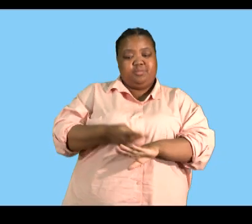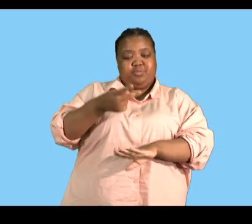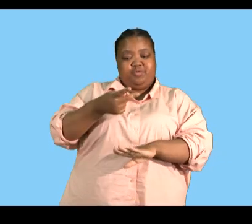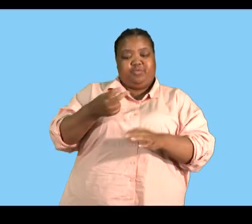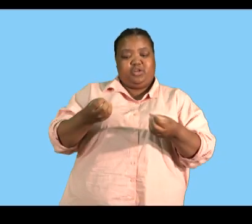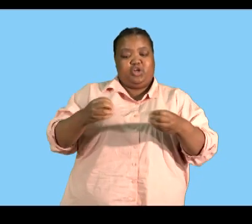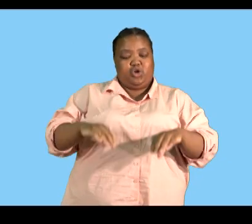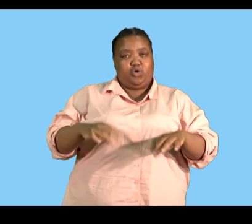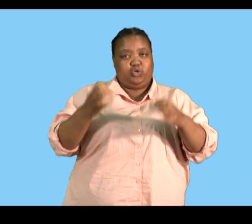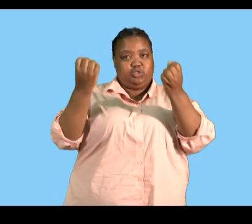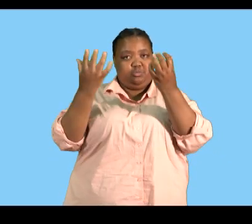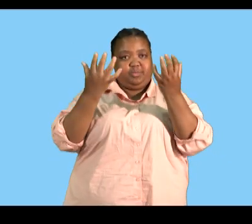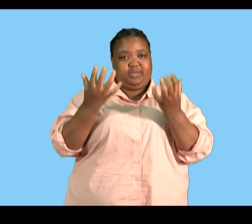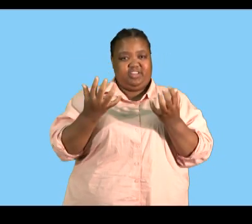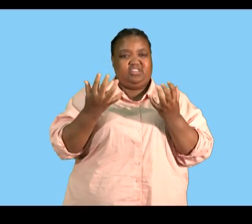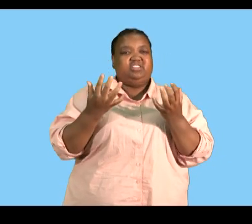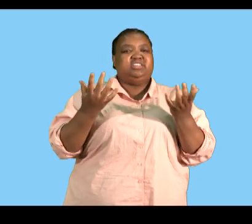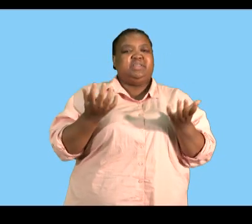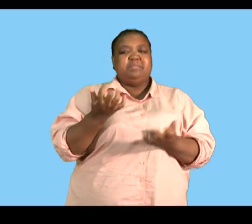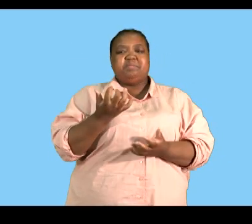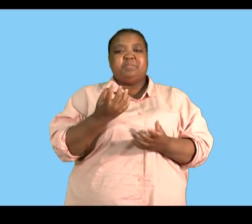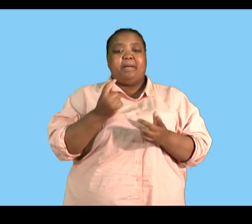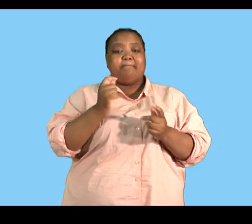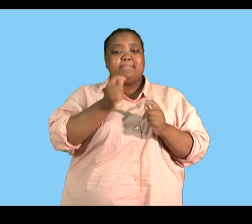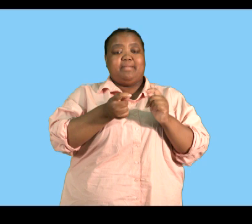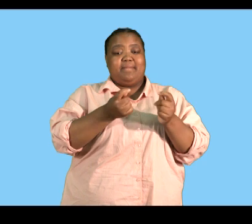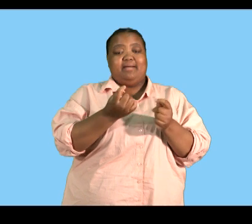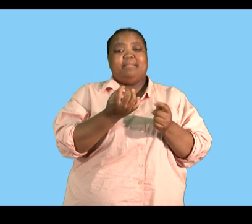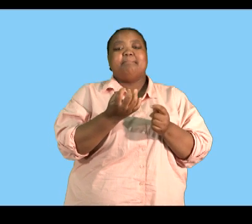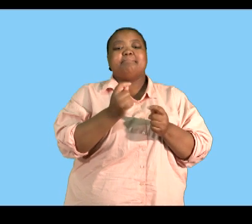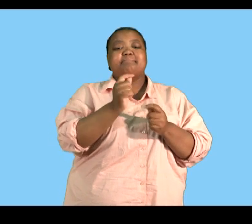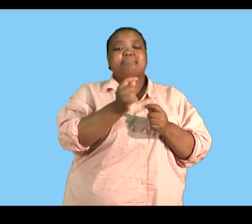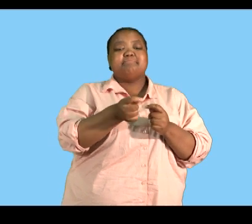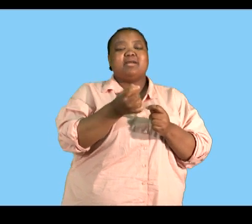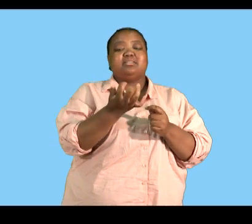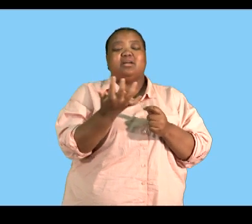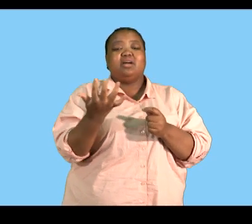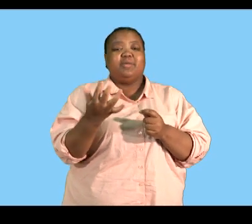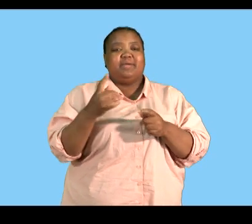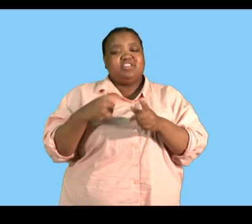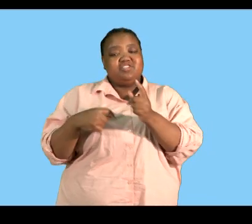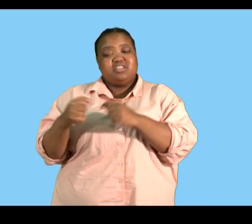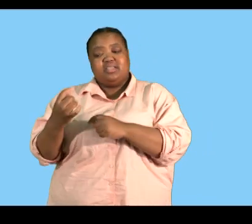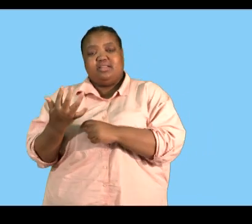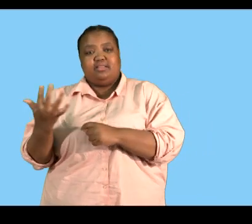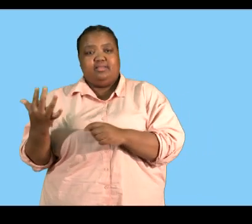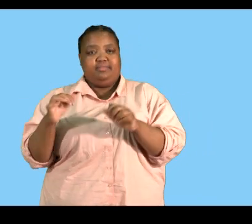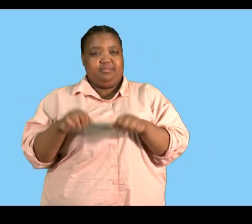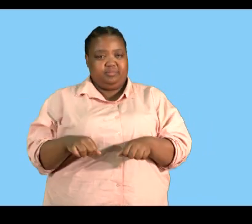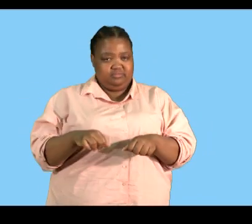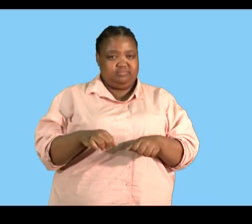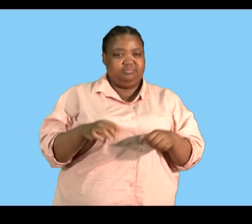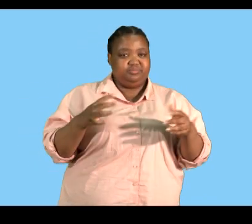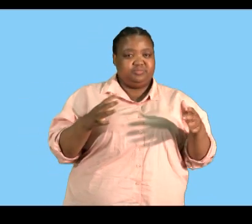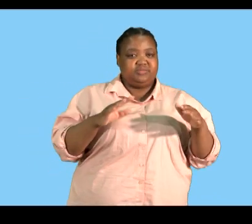loss, budget, cost price and selling price, where there'll be a direct link to measurement,